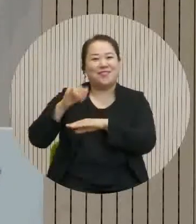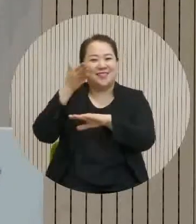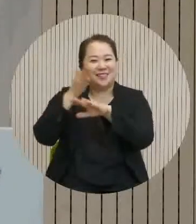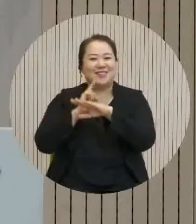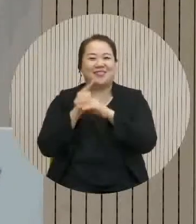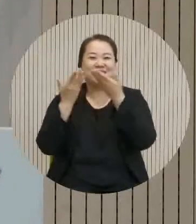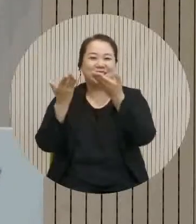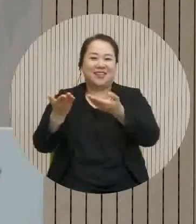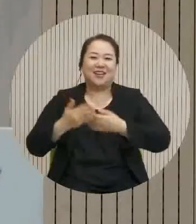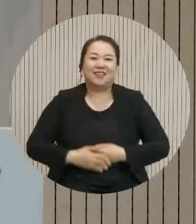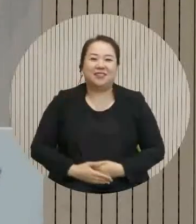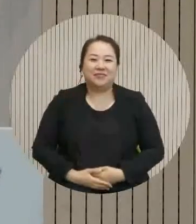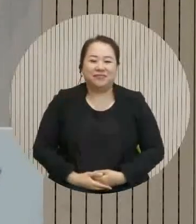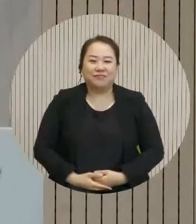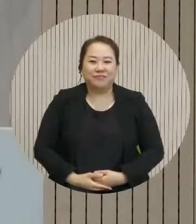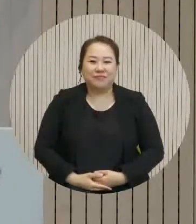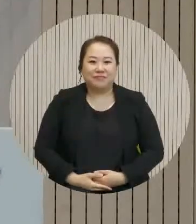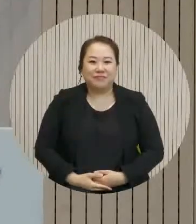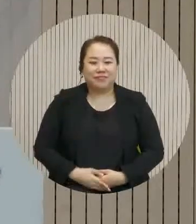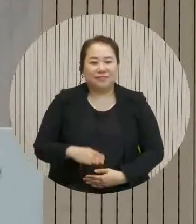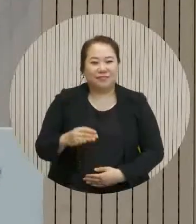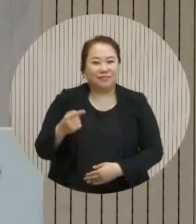make the video.